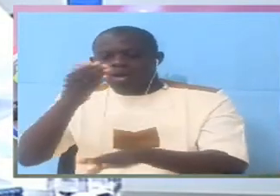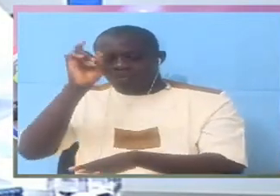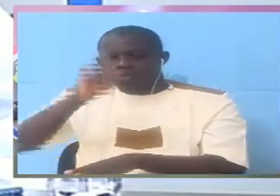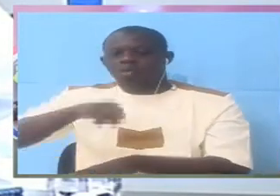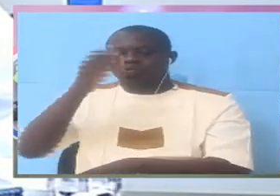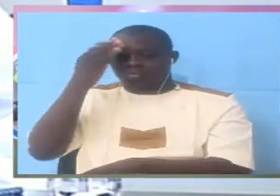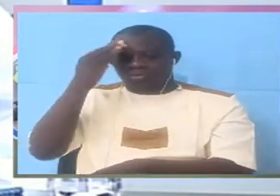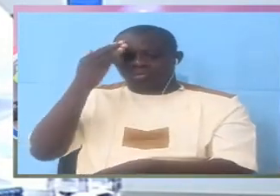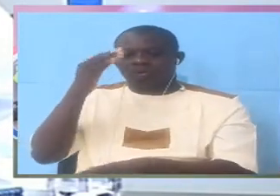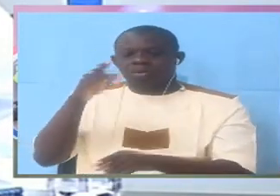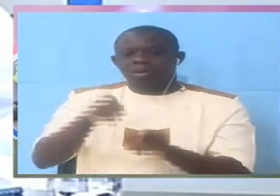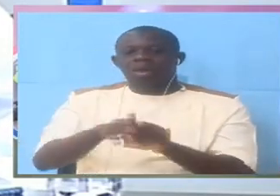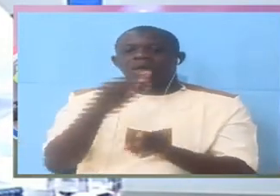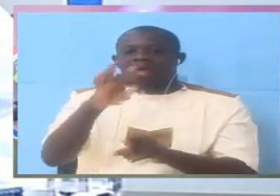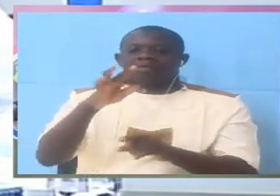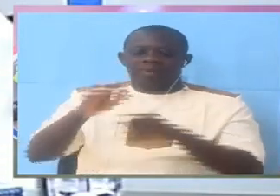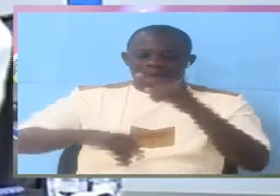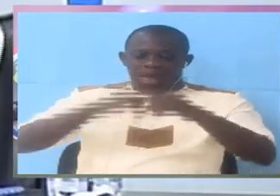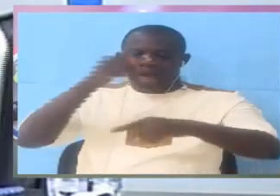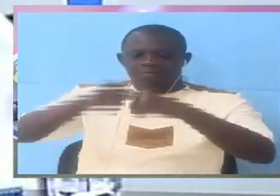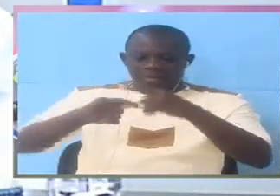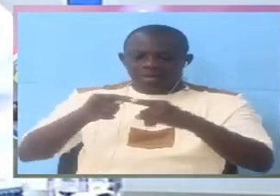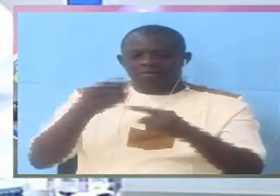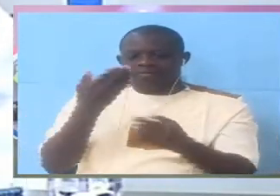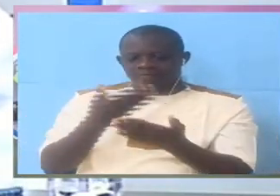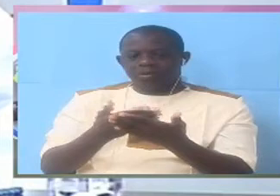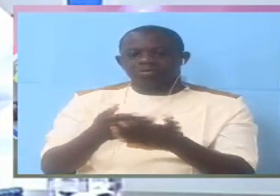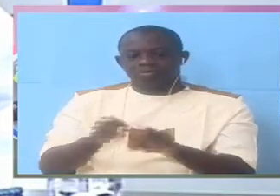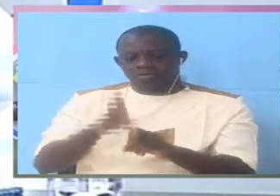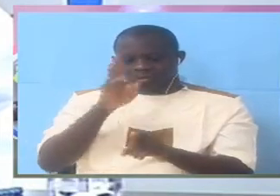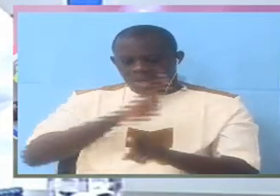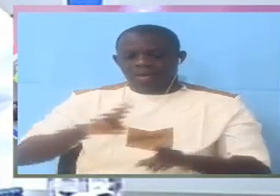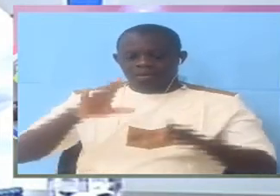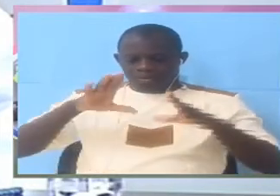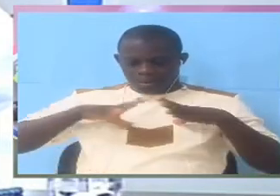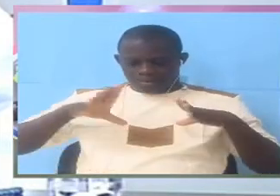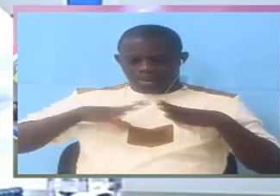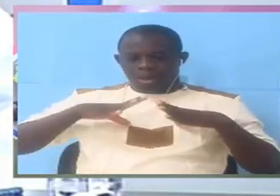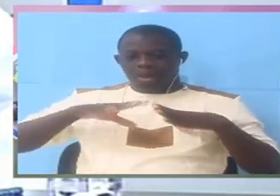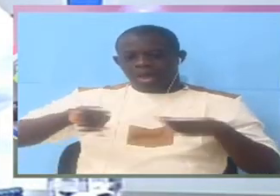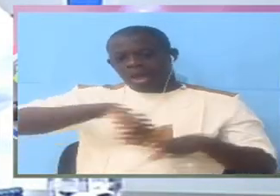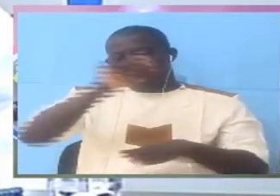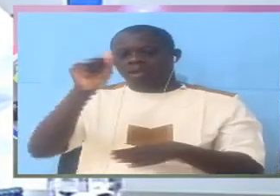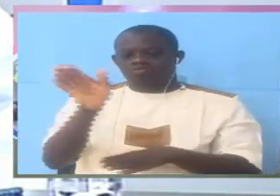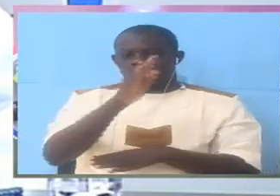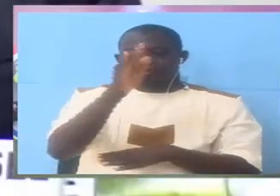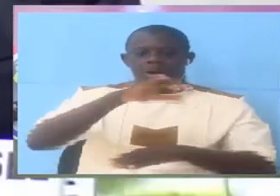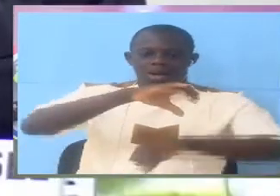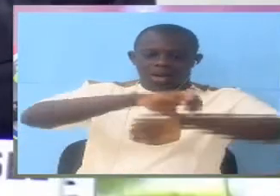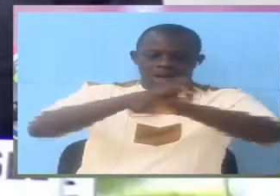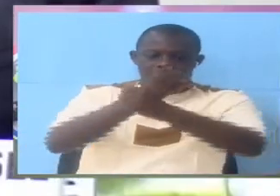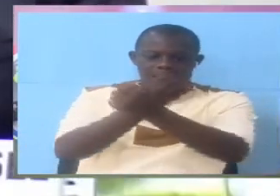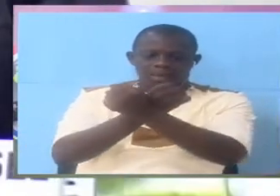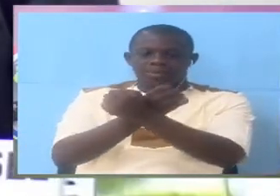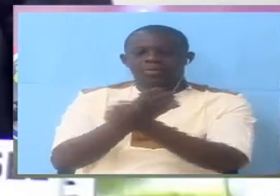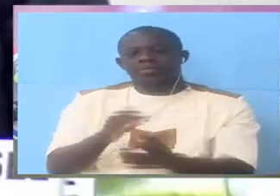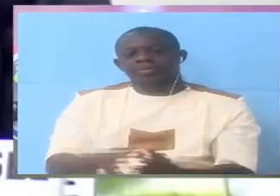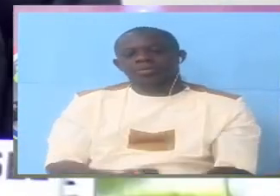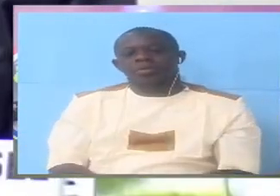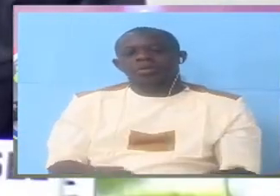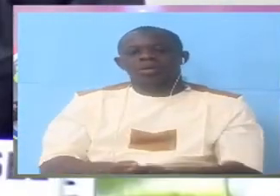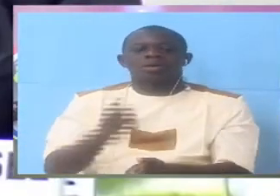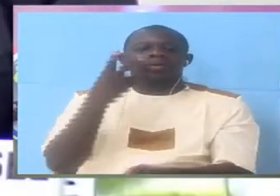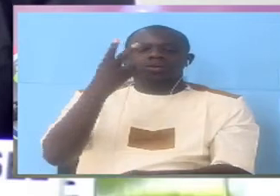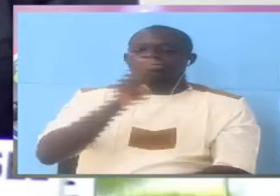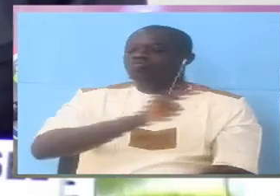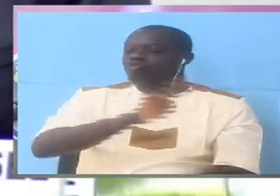Then, you come and set and go and arrest. You see, we are not talking about all